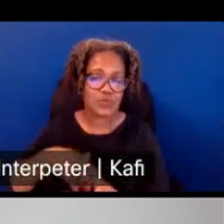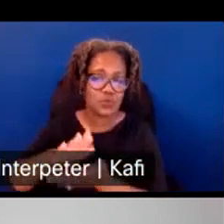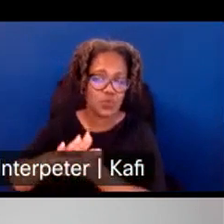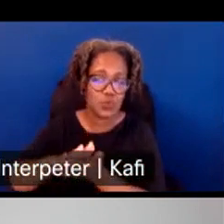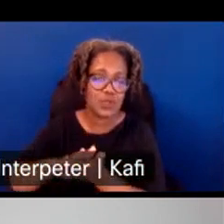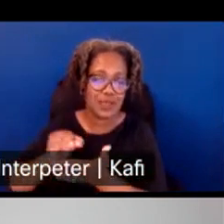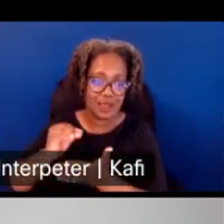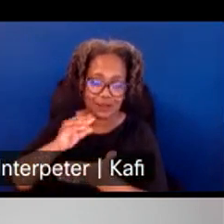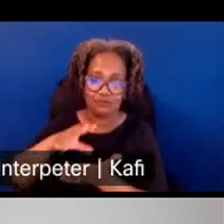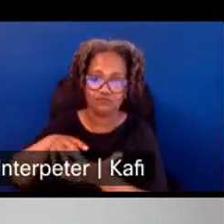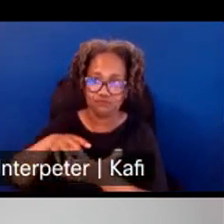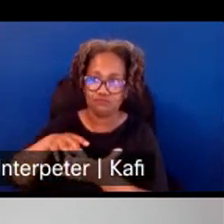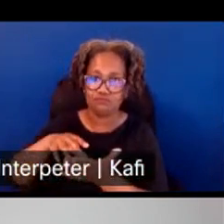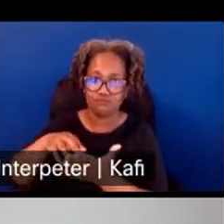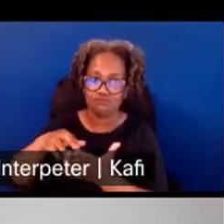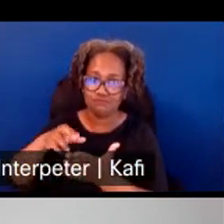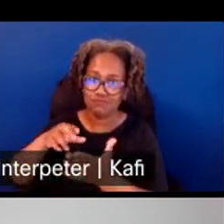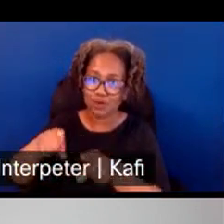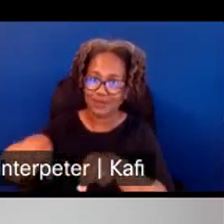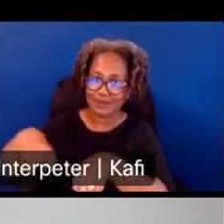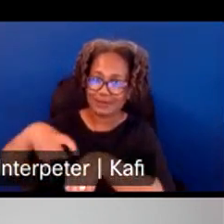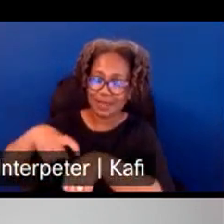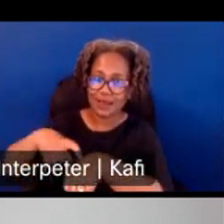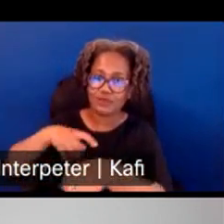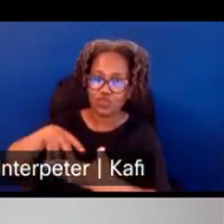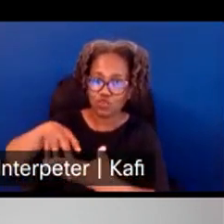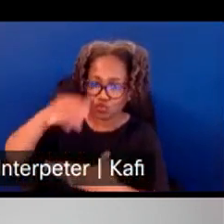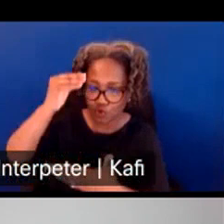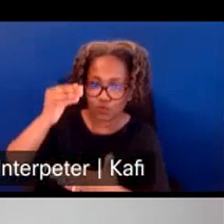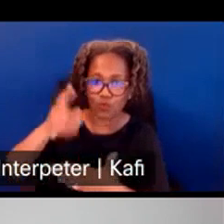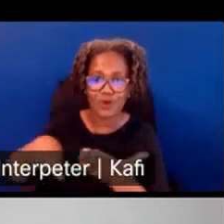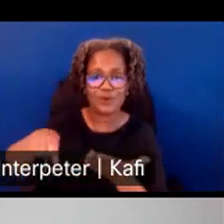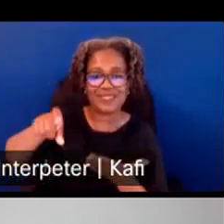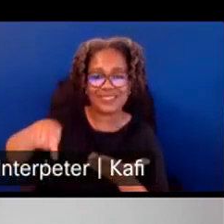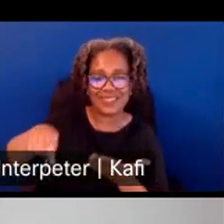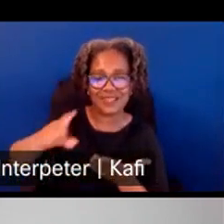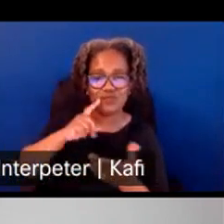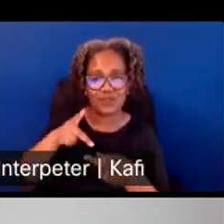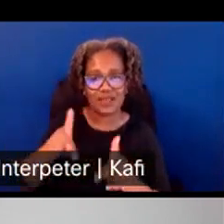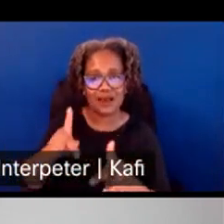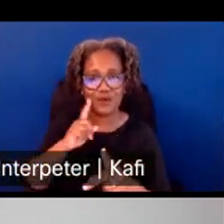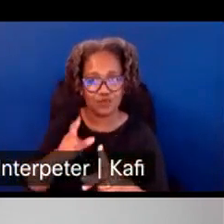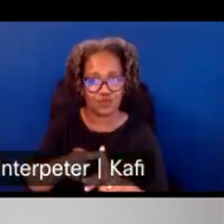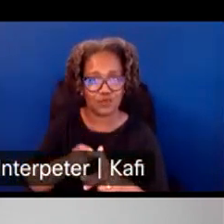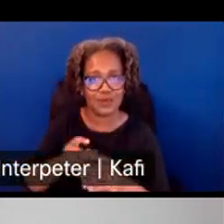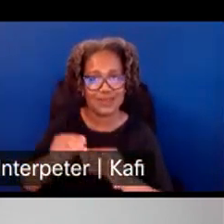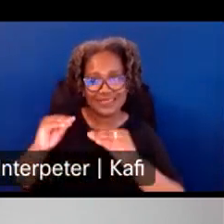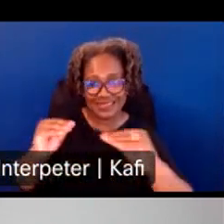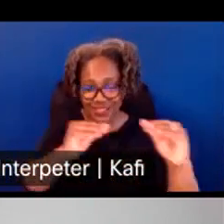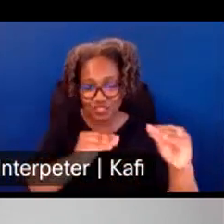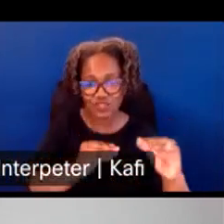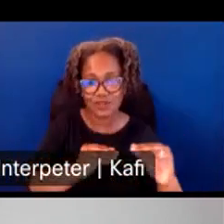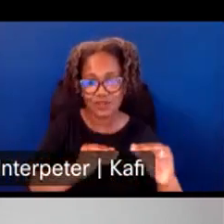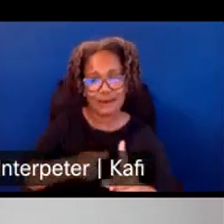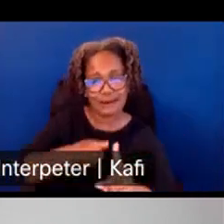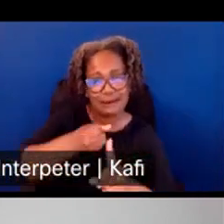have allowed her as an instructor to help shape the lives of many students and benefit their